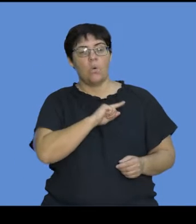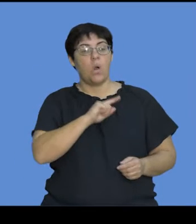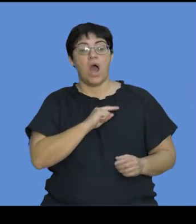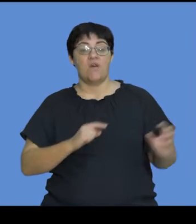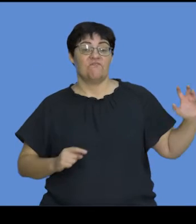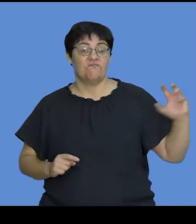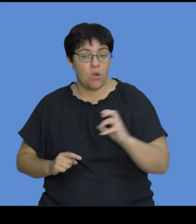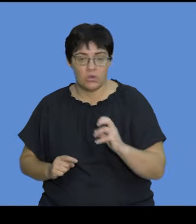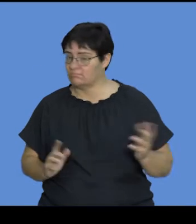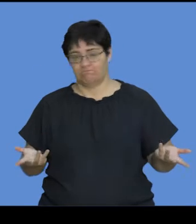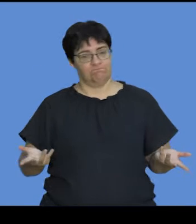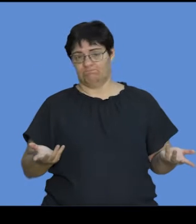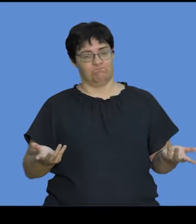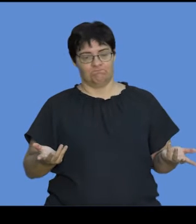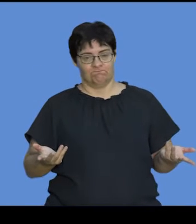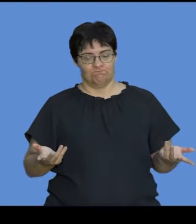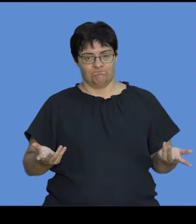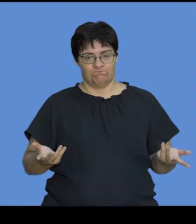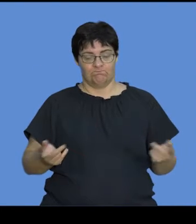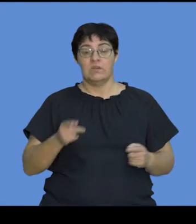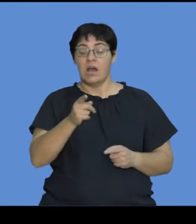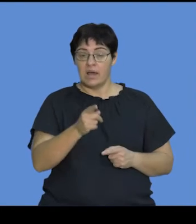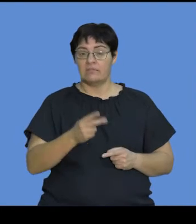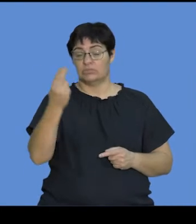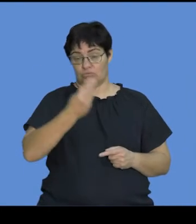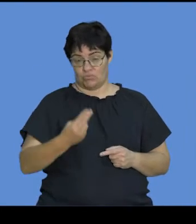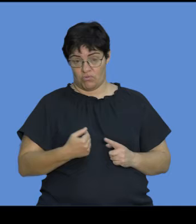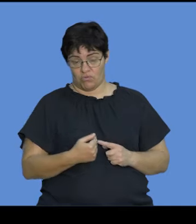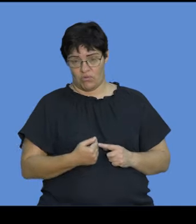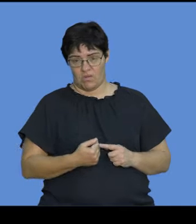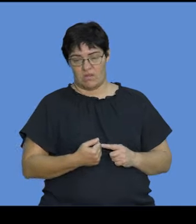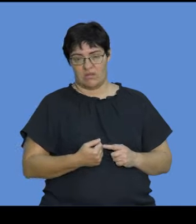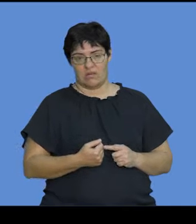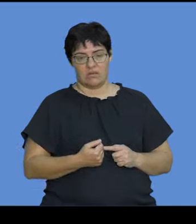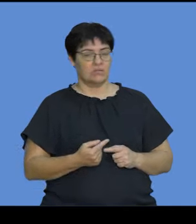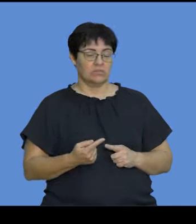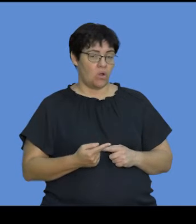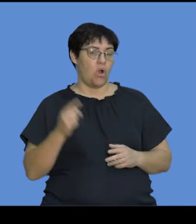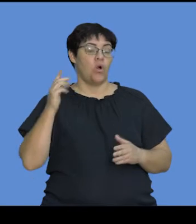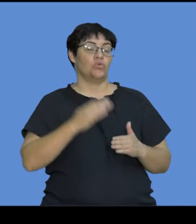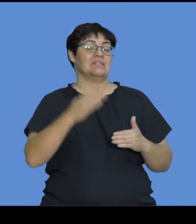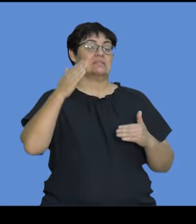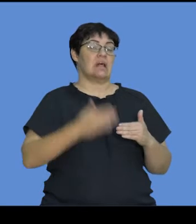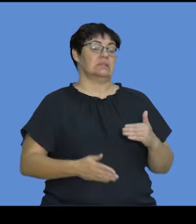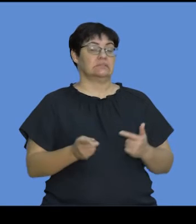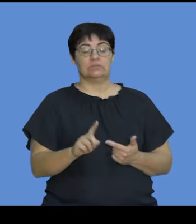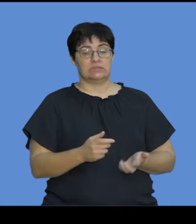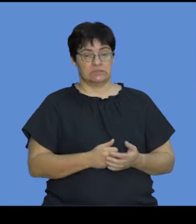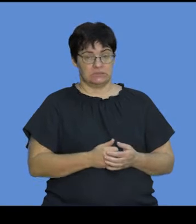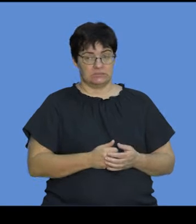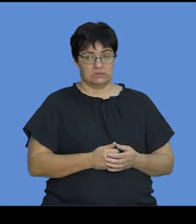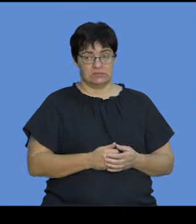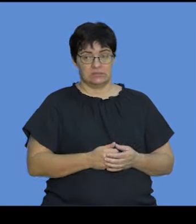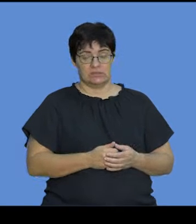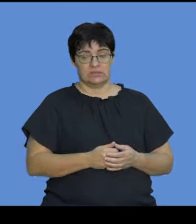force. If I now drew, because now if we had said what was the resultant